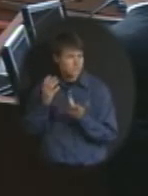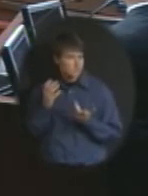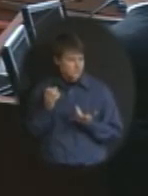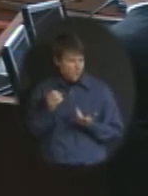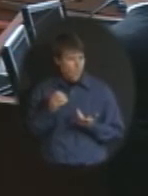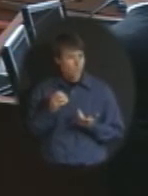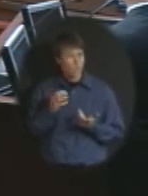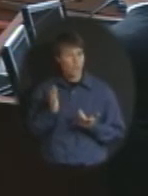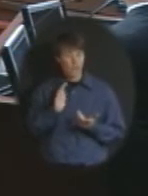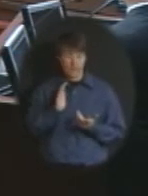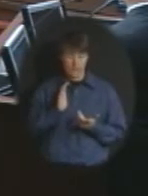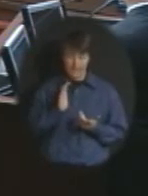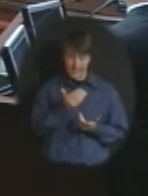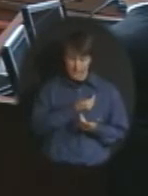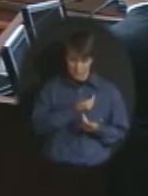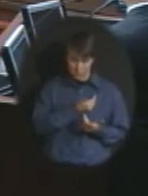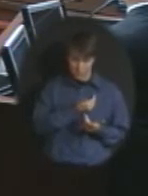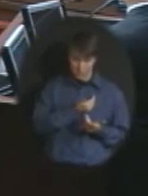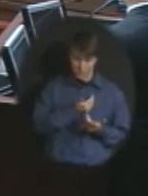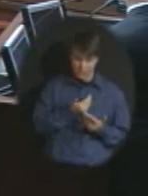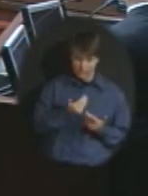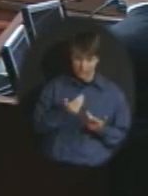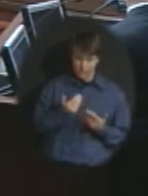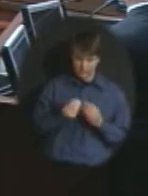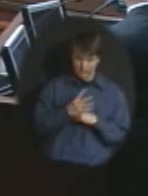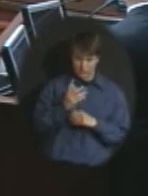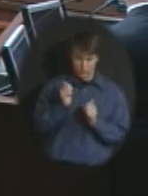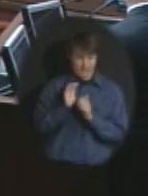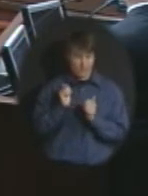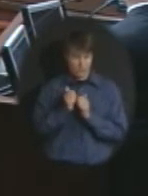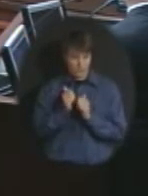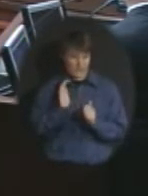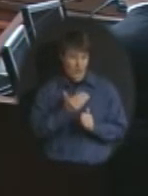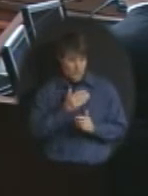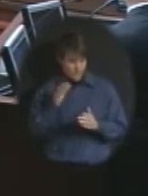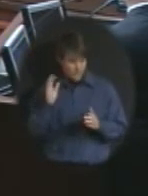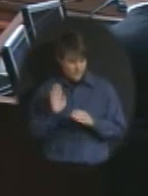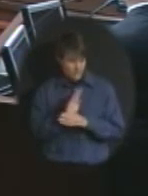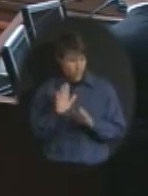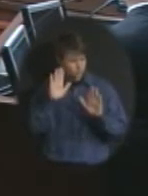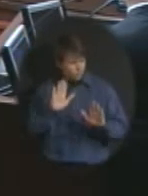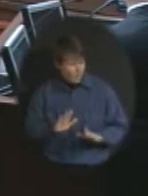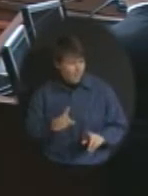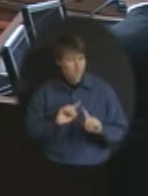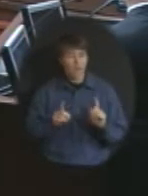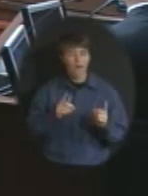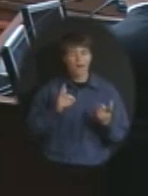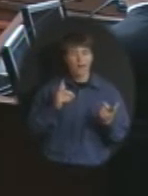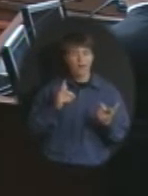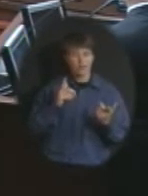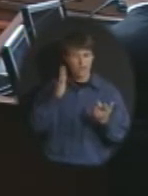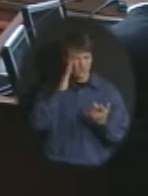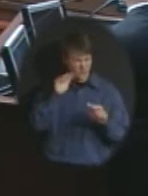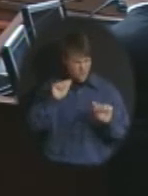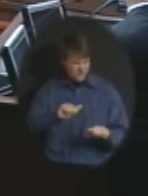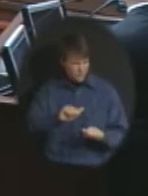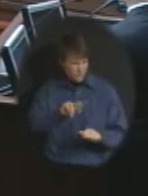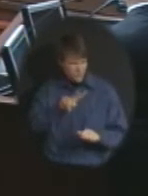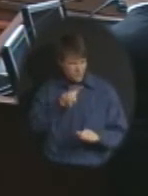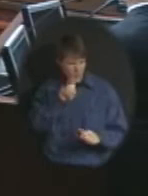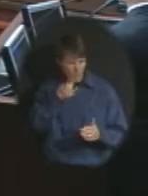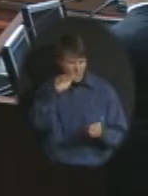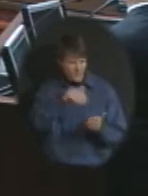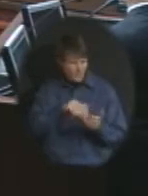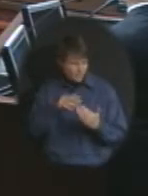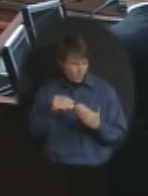So, our net effect with our business, it was great, but intellectually I know that the potential $200,000 that it looks